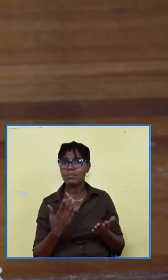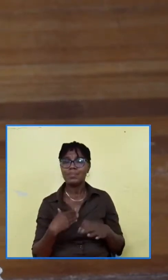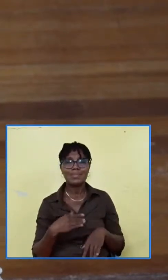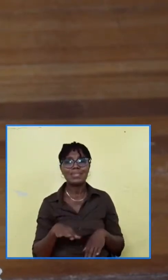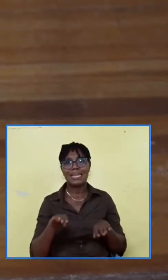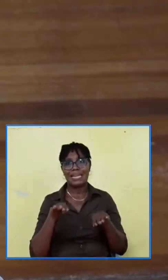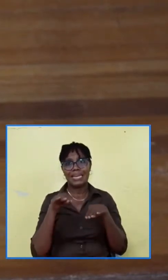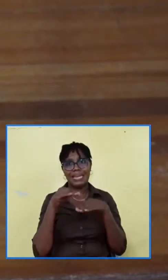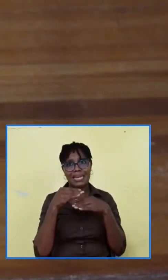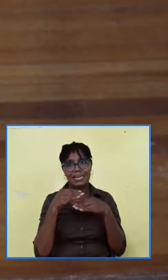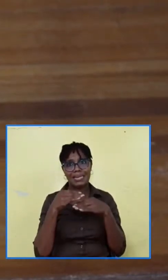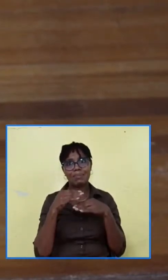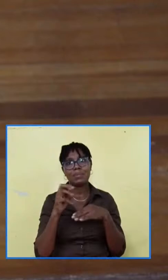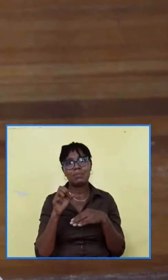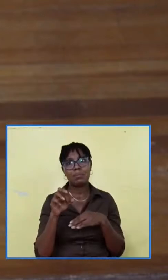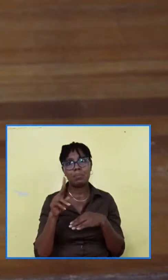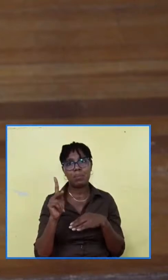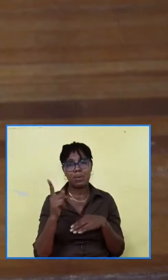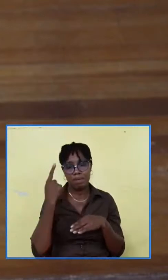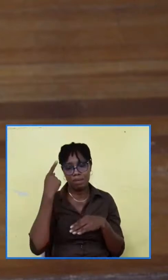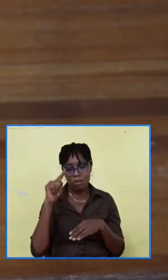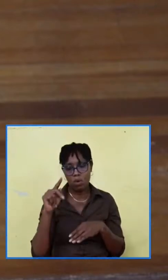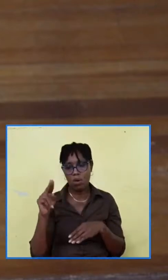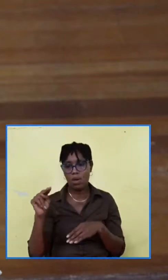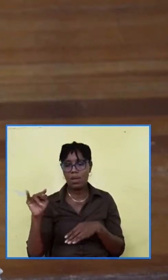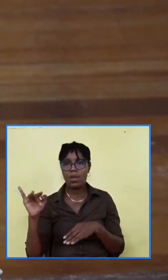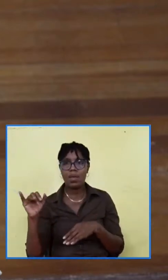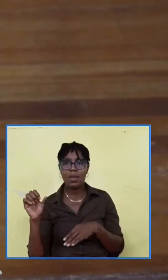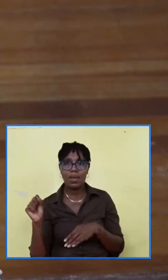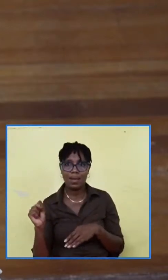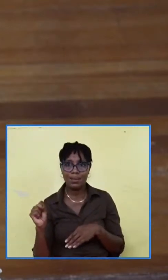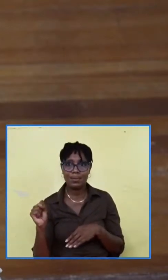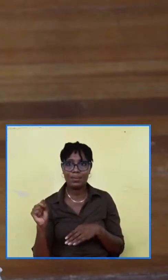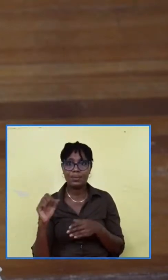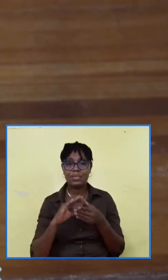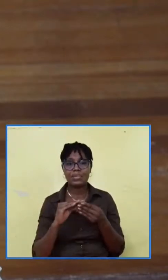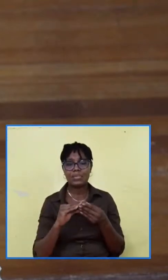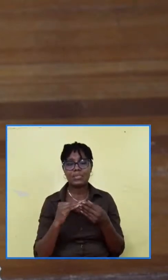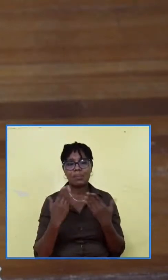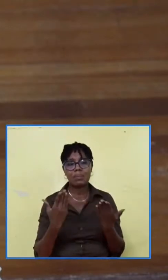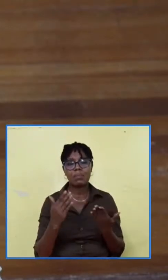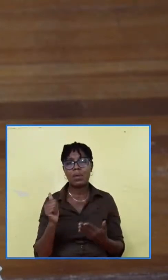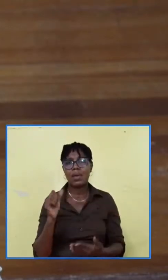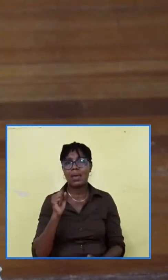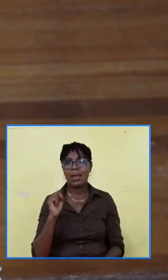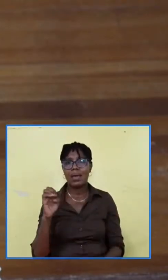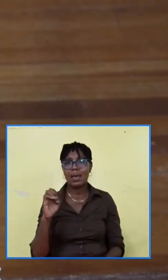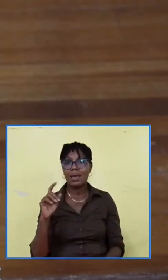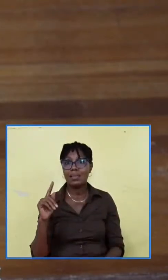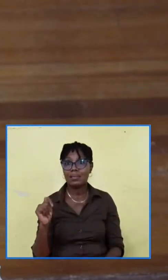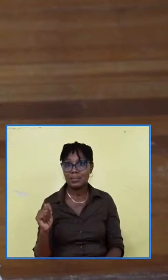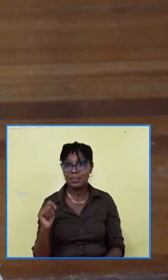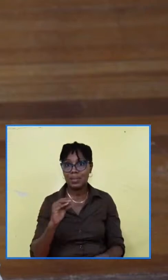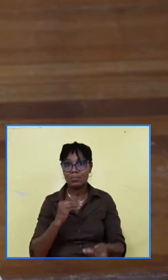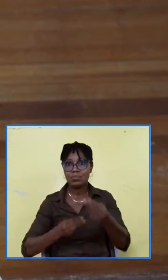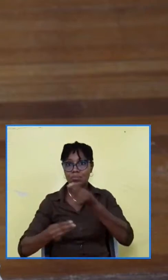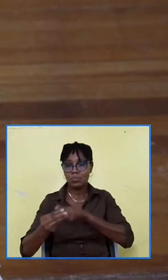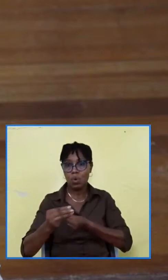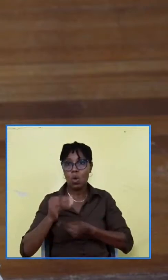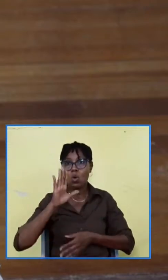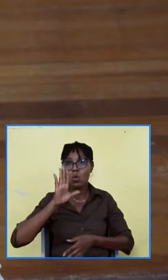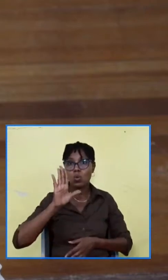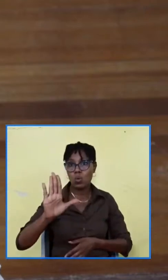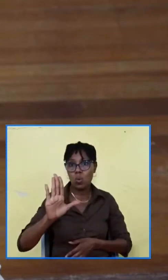for NIS to do this, other regional NISs, but we could say, well, do you want to do some kind of asset swap with us, your bonds for our bonds? And we do